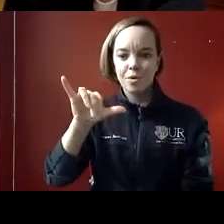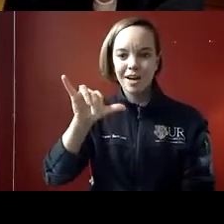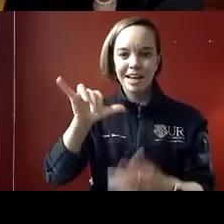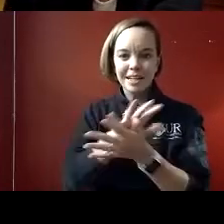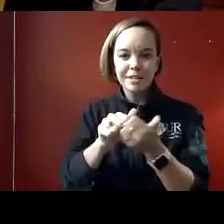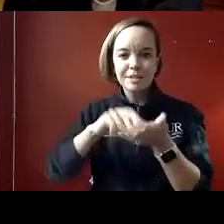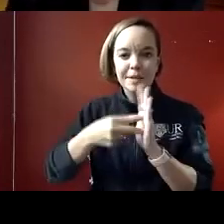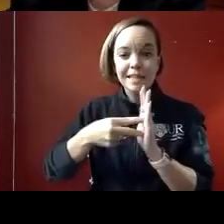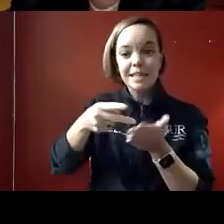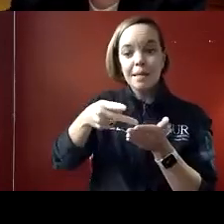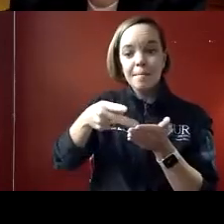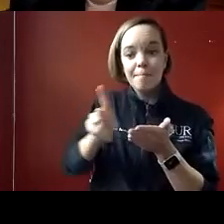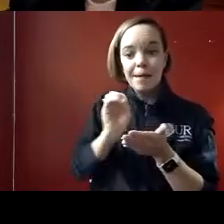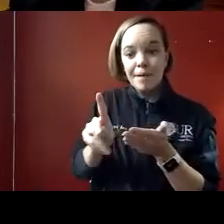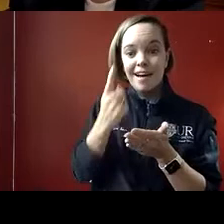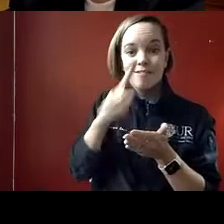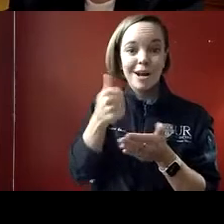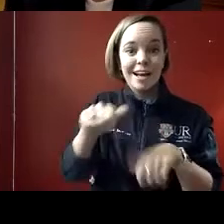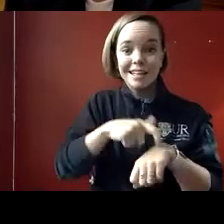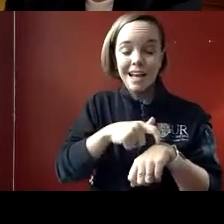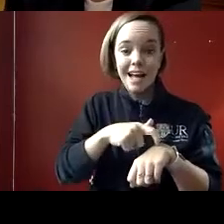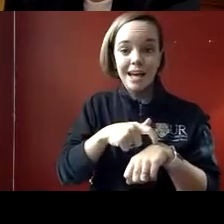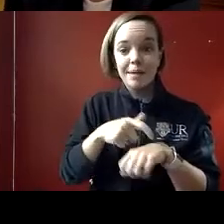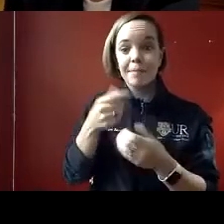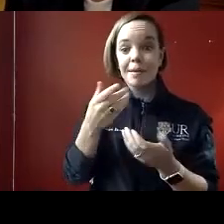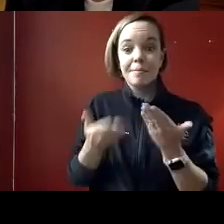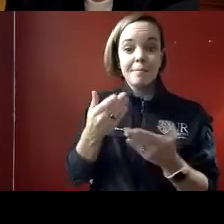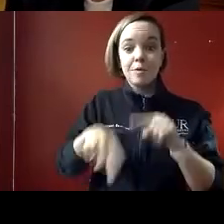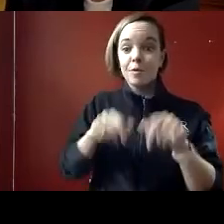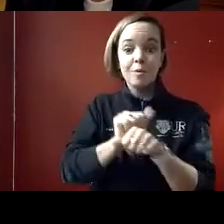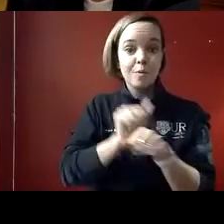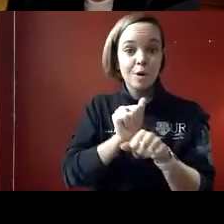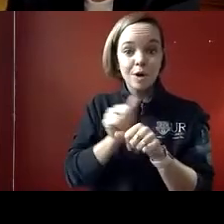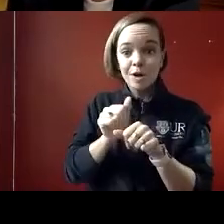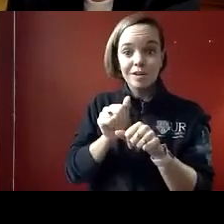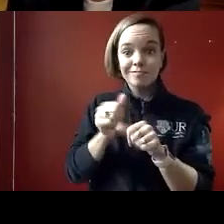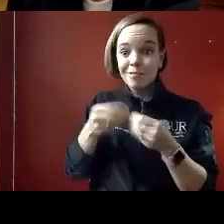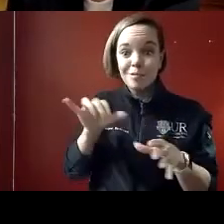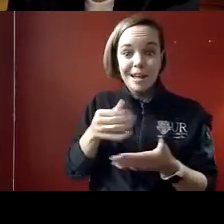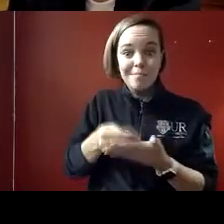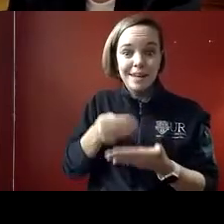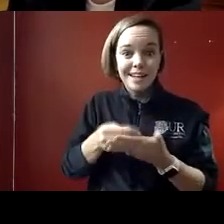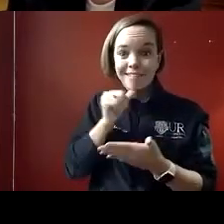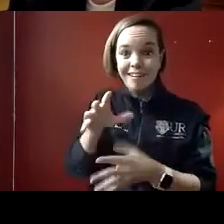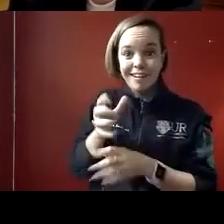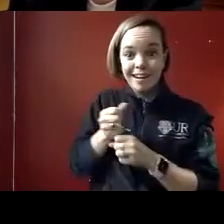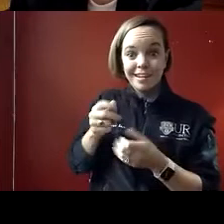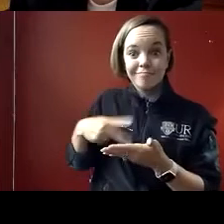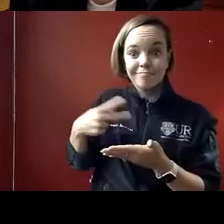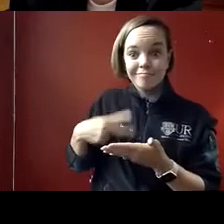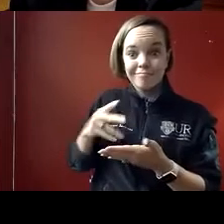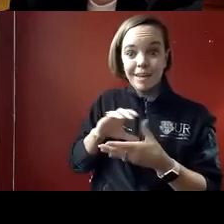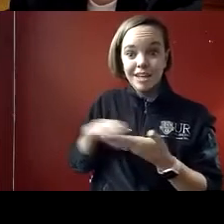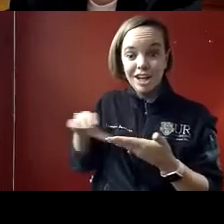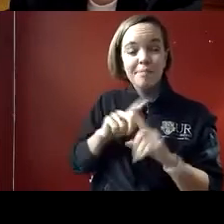your employment, maybe you had different kinds of medical expenses, but the big issue is pain